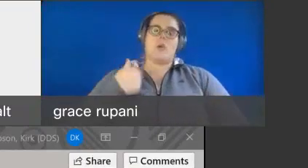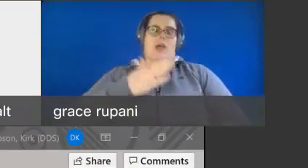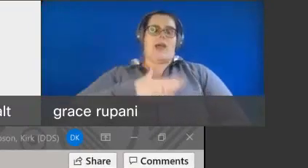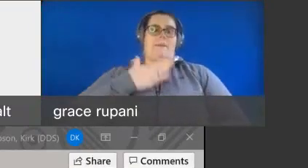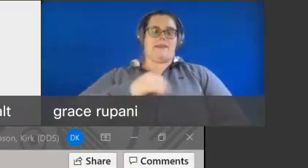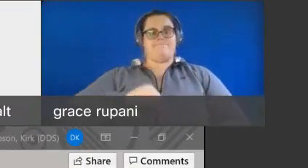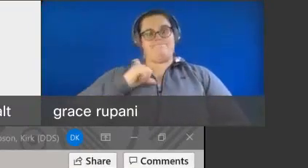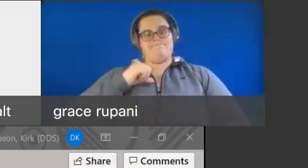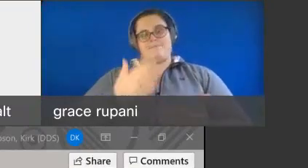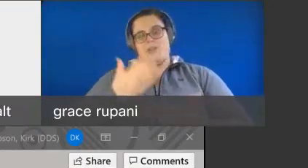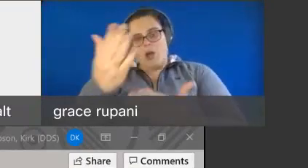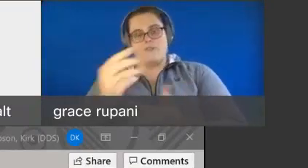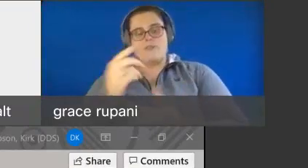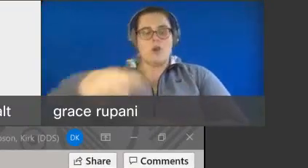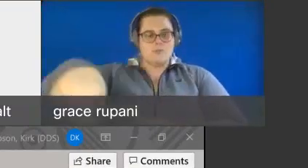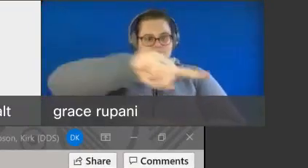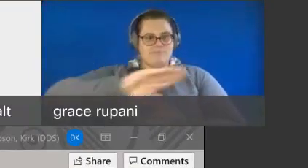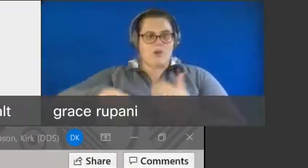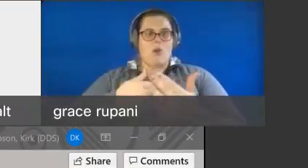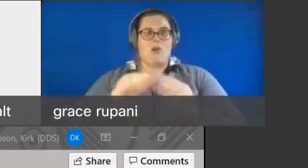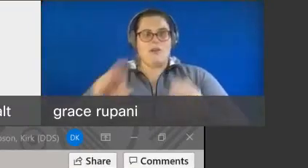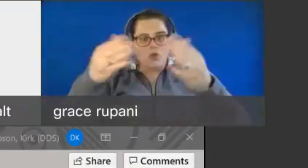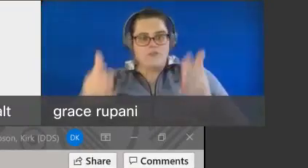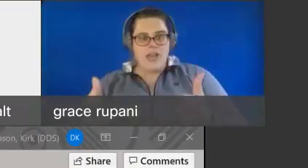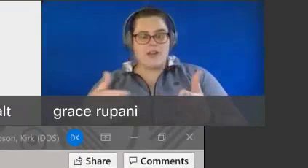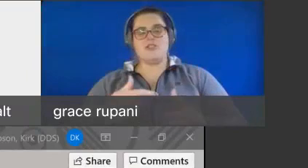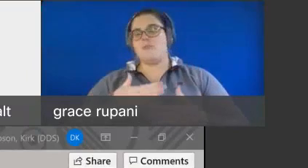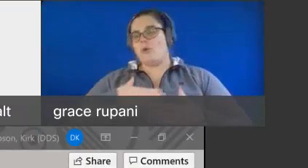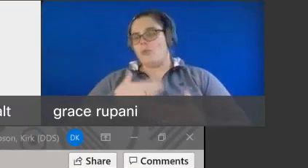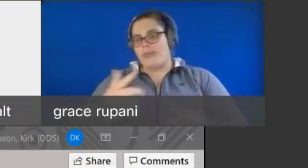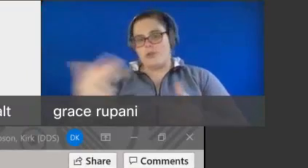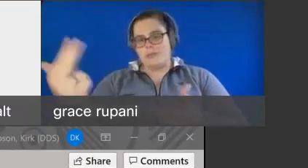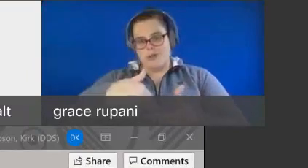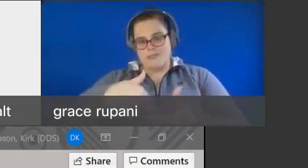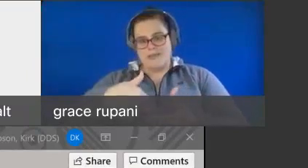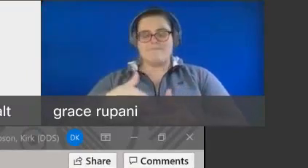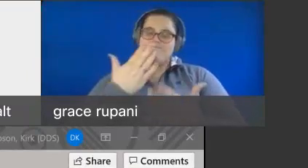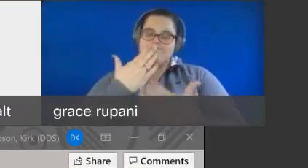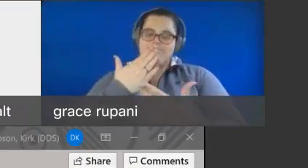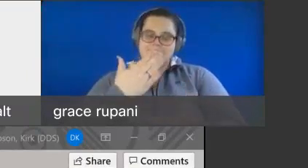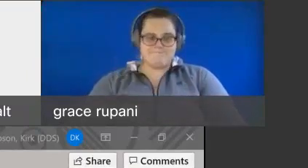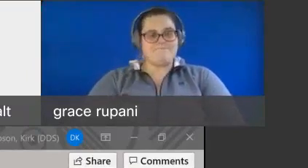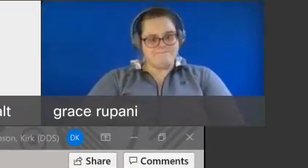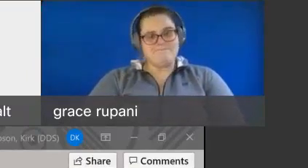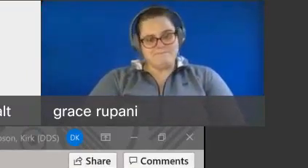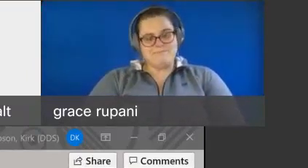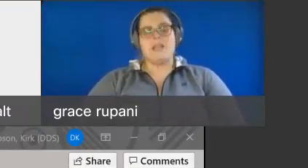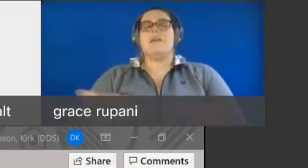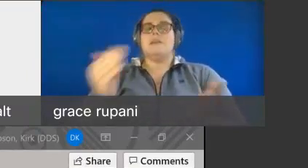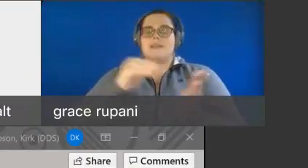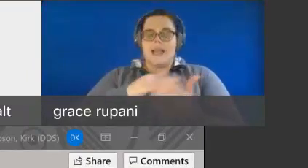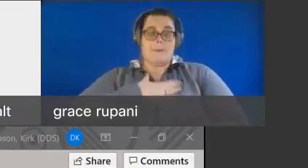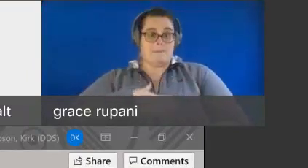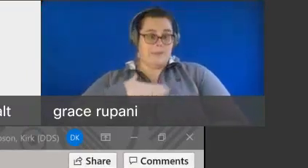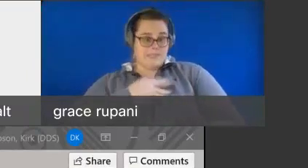all the providers who have, in fact, applied to participate in this program. So, again, please check your emails. If